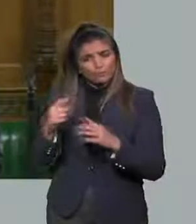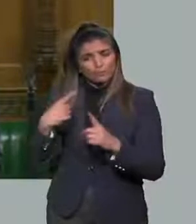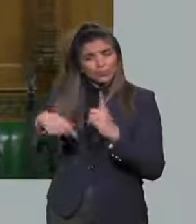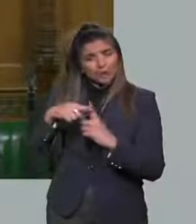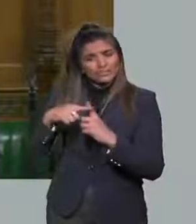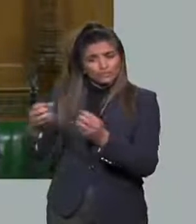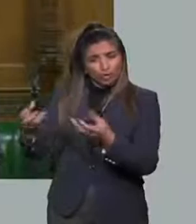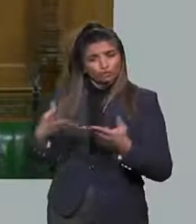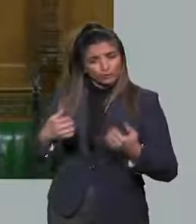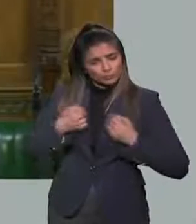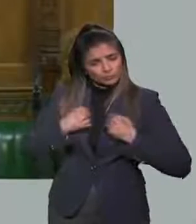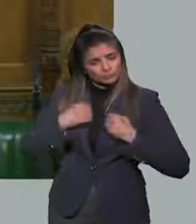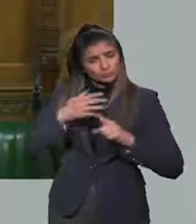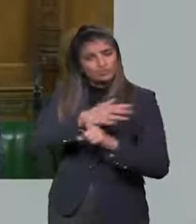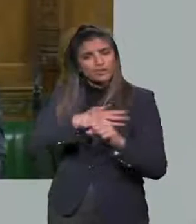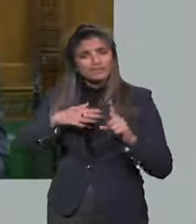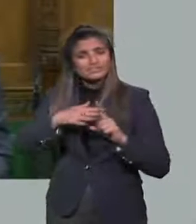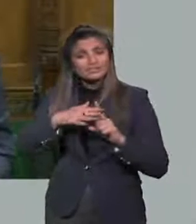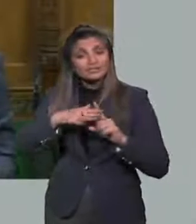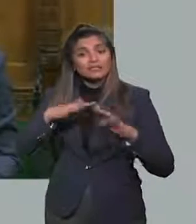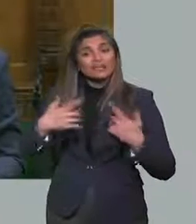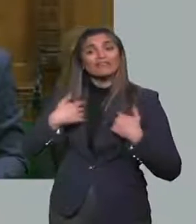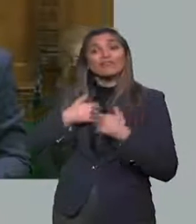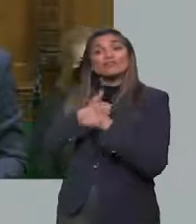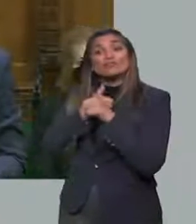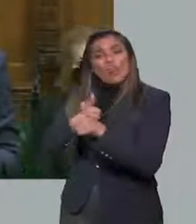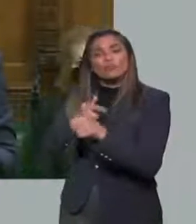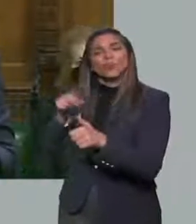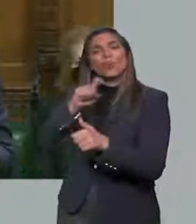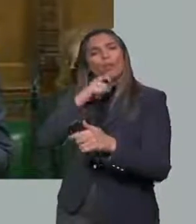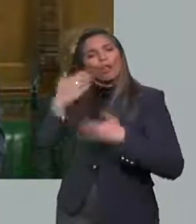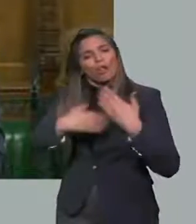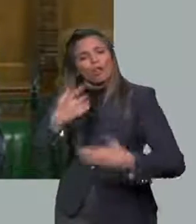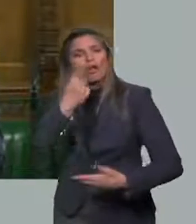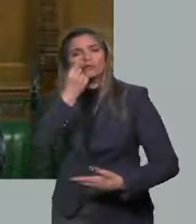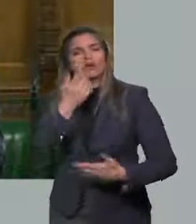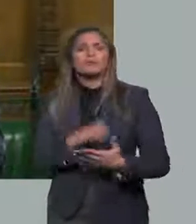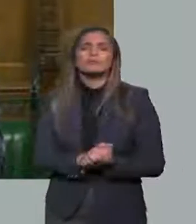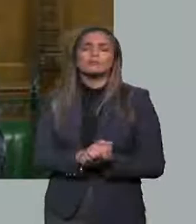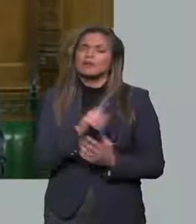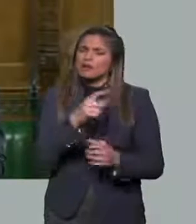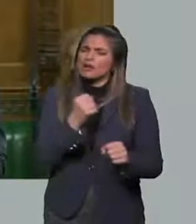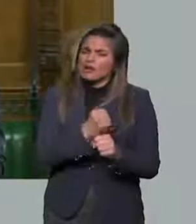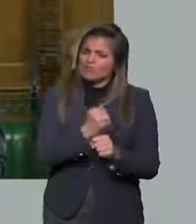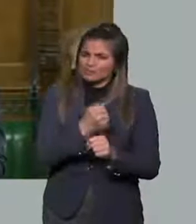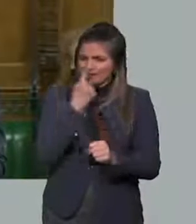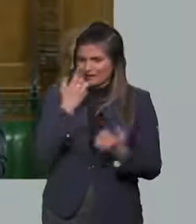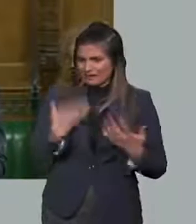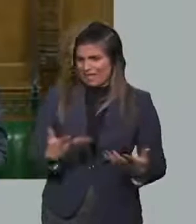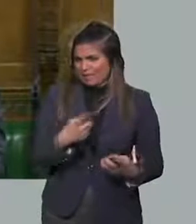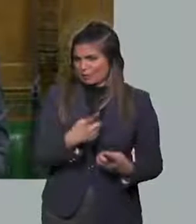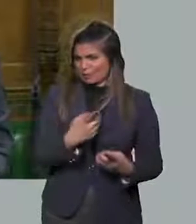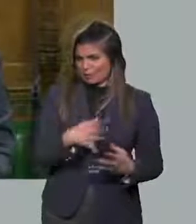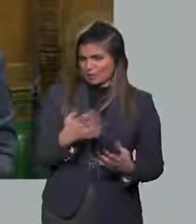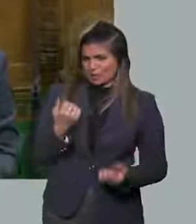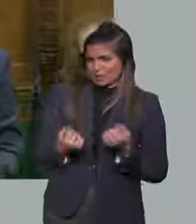and economy, if they're supported to do so. So how can the government now justify